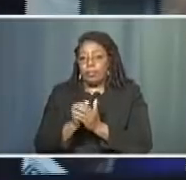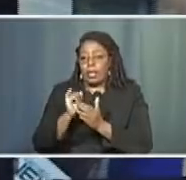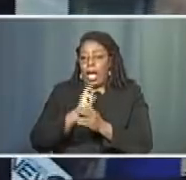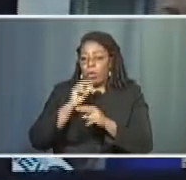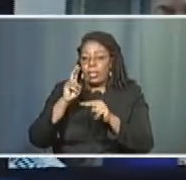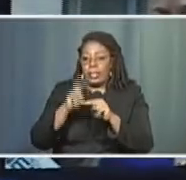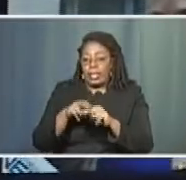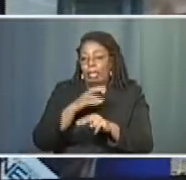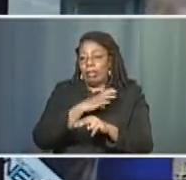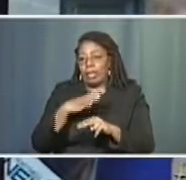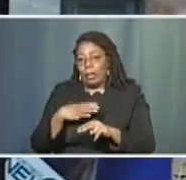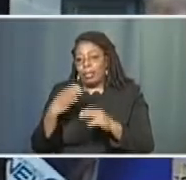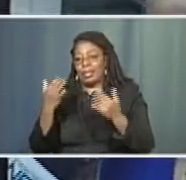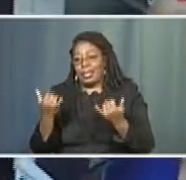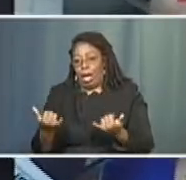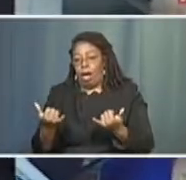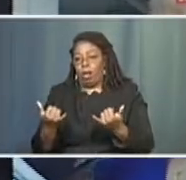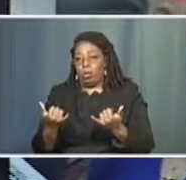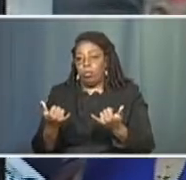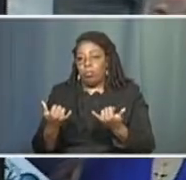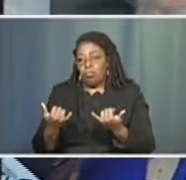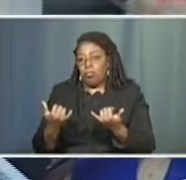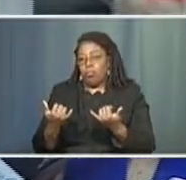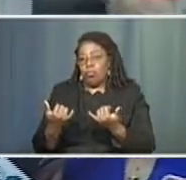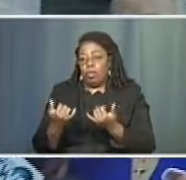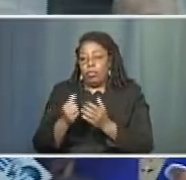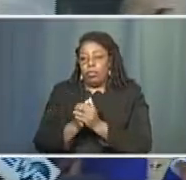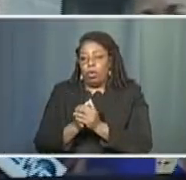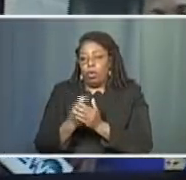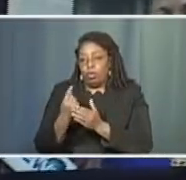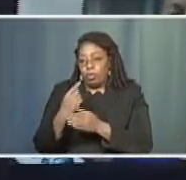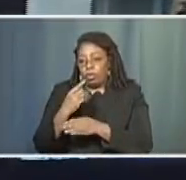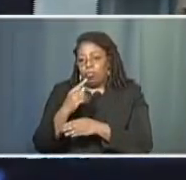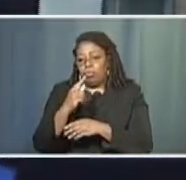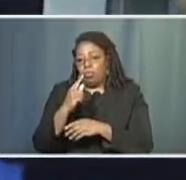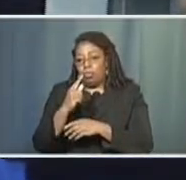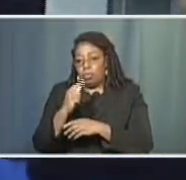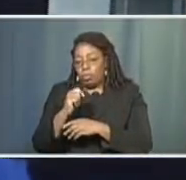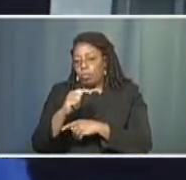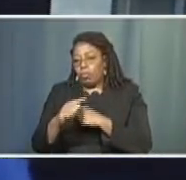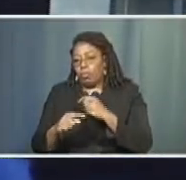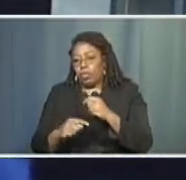in cabinet now for several terms. It's my third term.